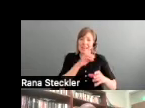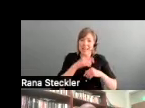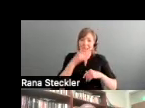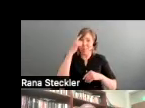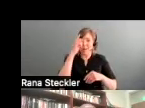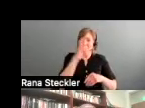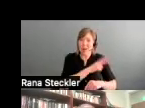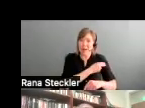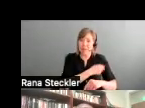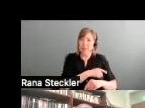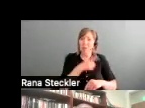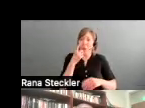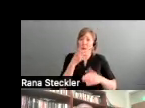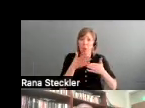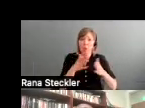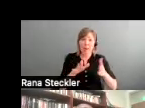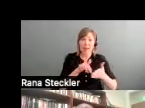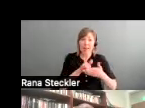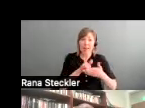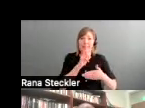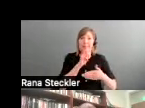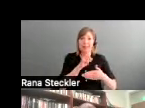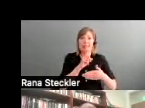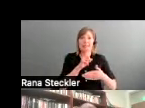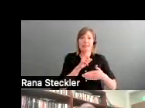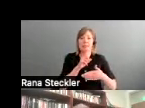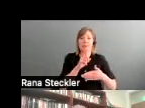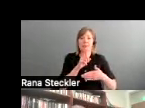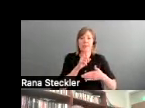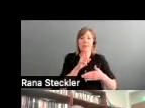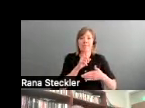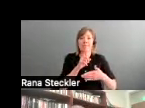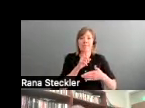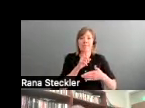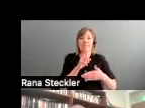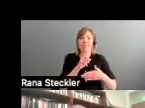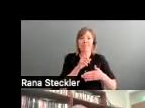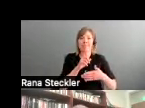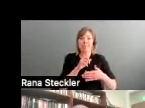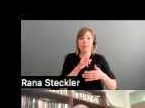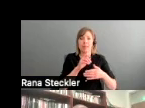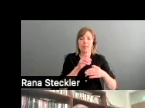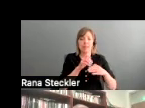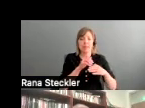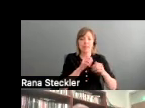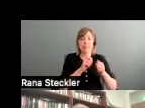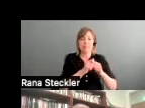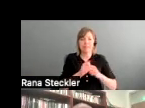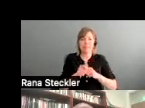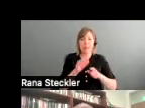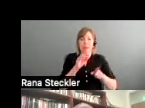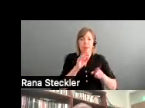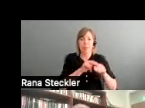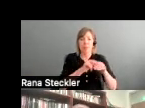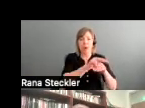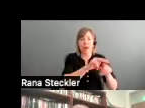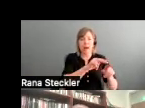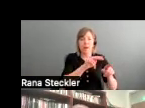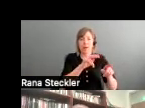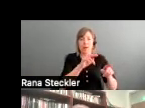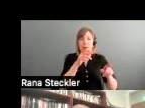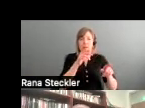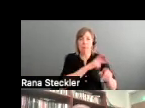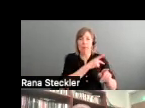one of the ways they did this was to board out patients who may not have fully recovered, but